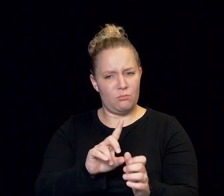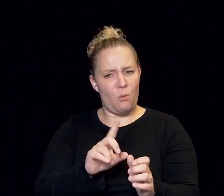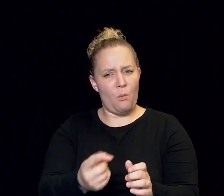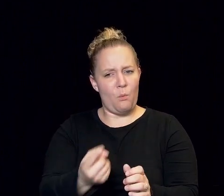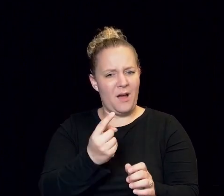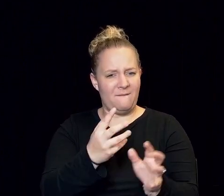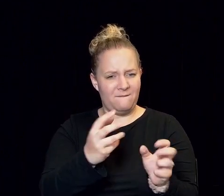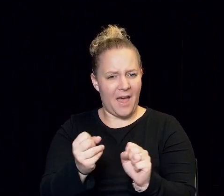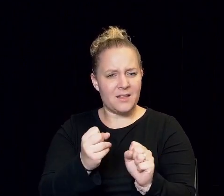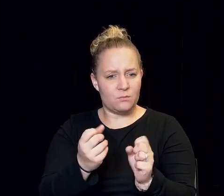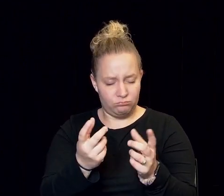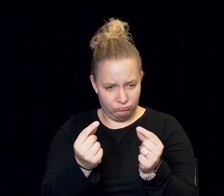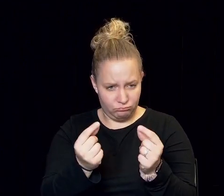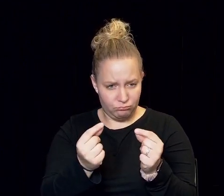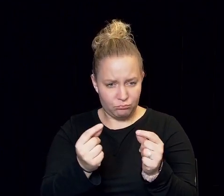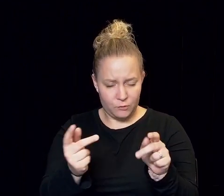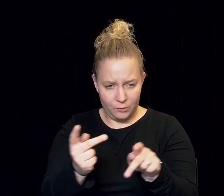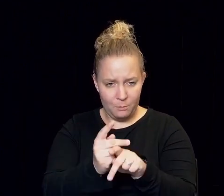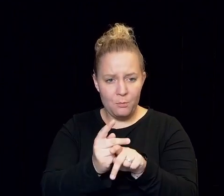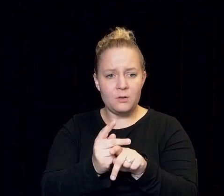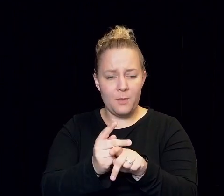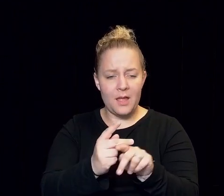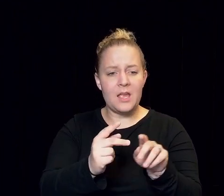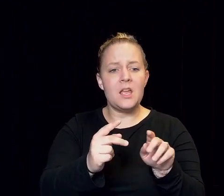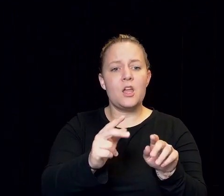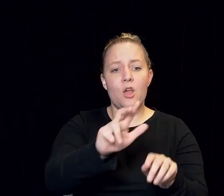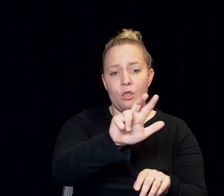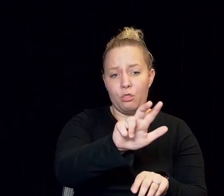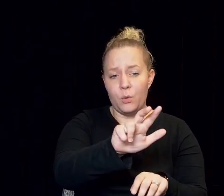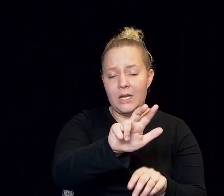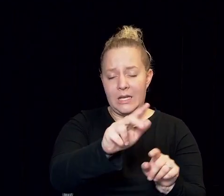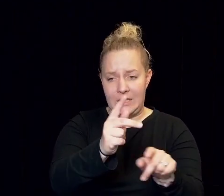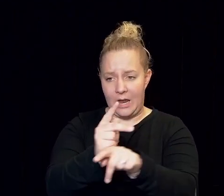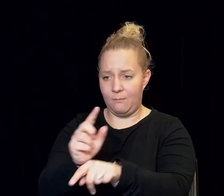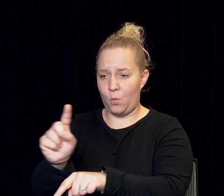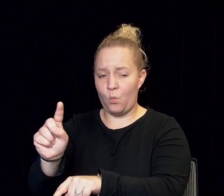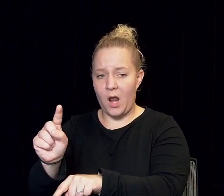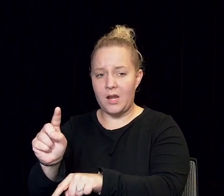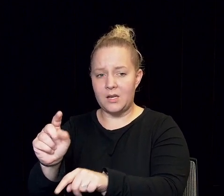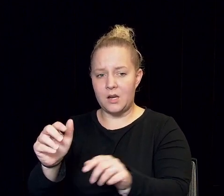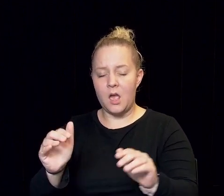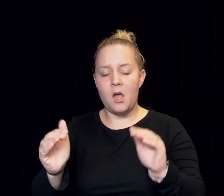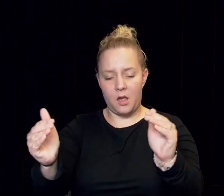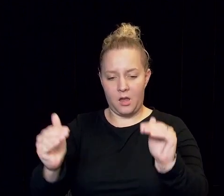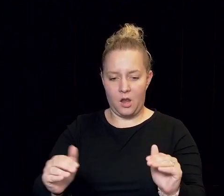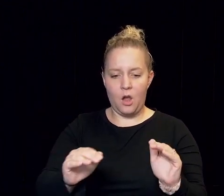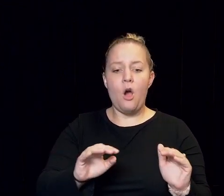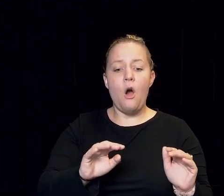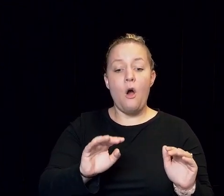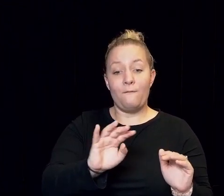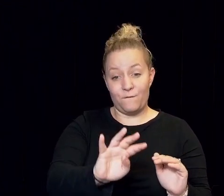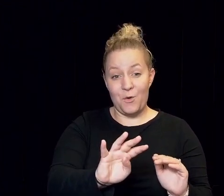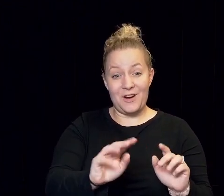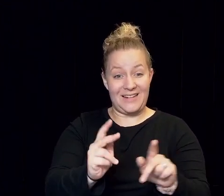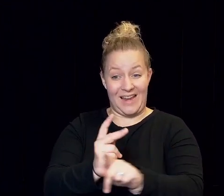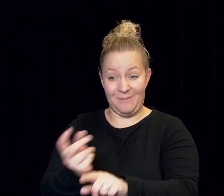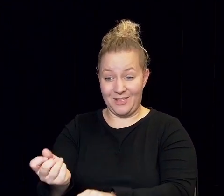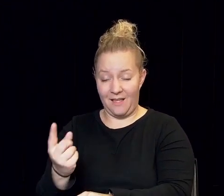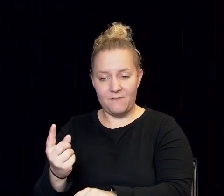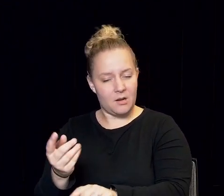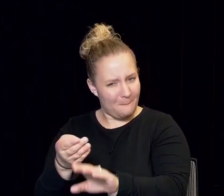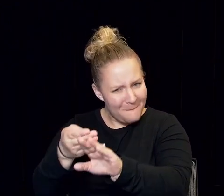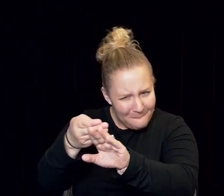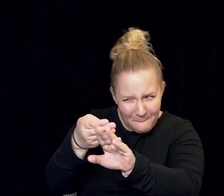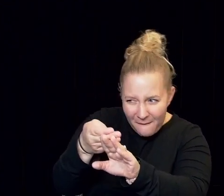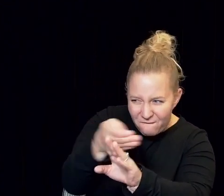just multiply straight across. So -3 times 1 and 4 times -11. But before that, if I were